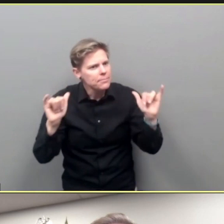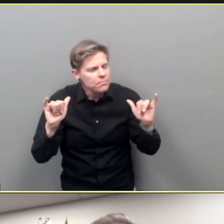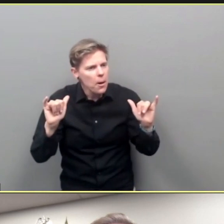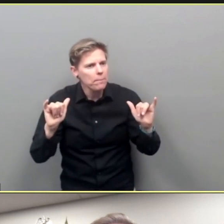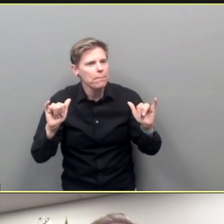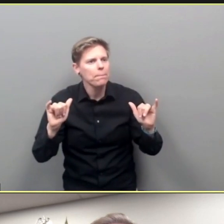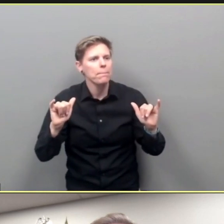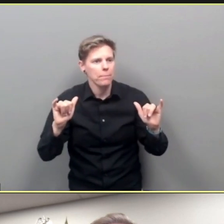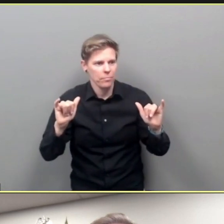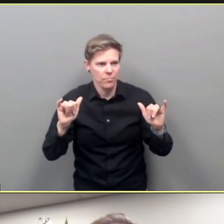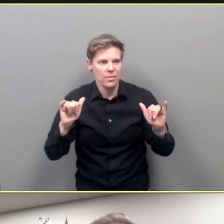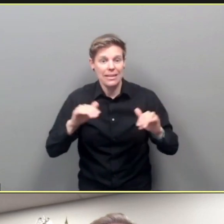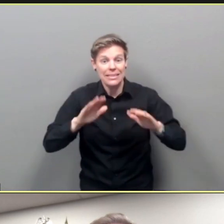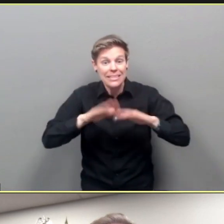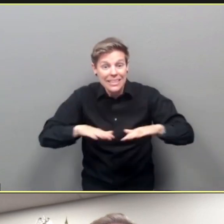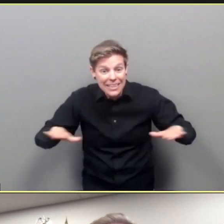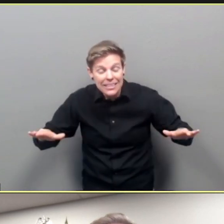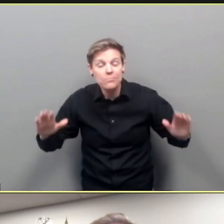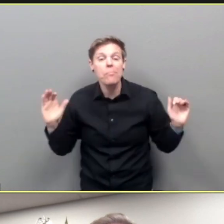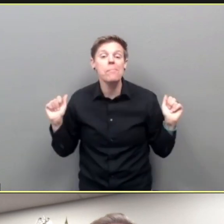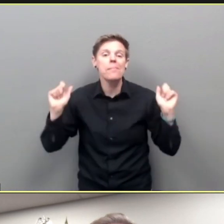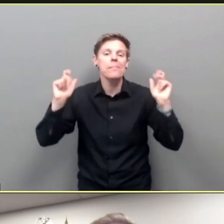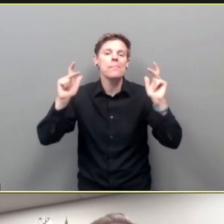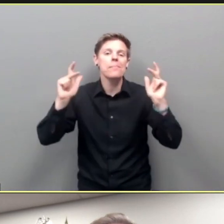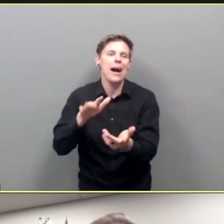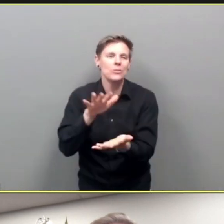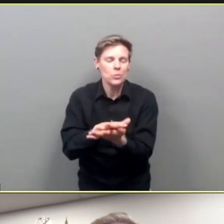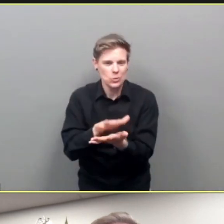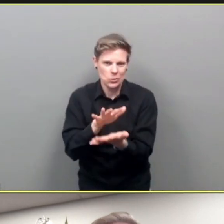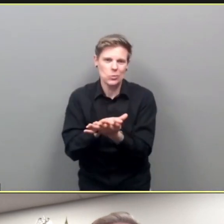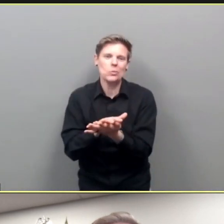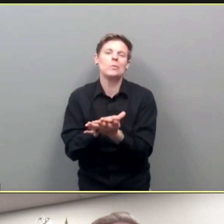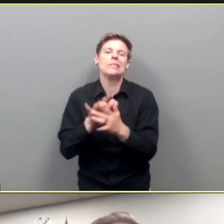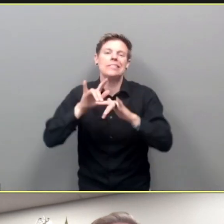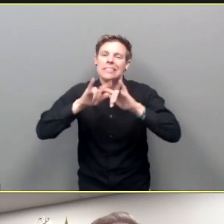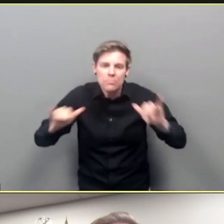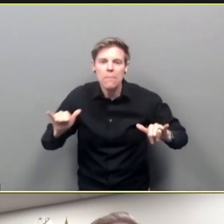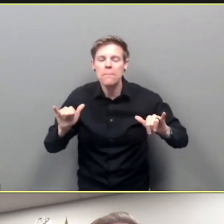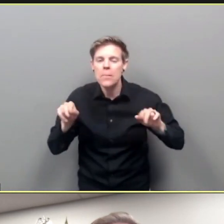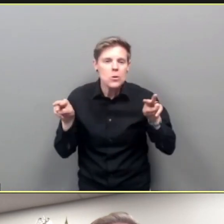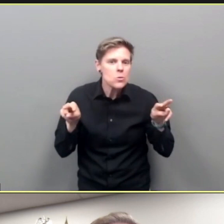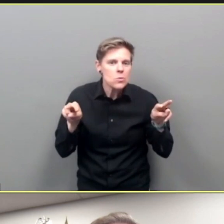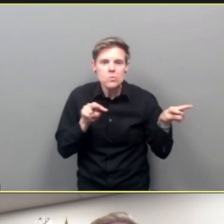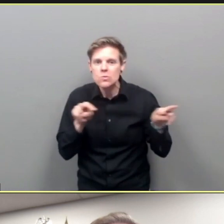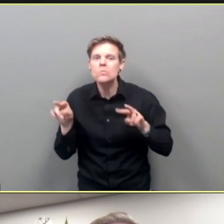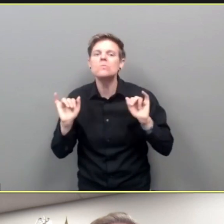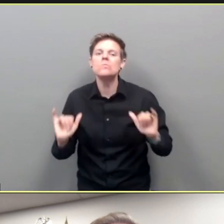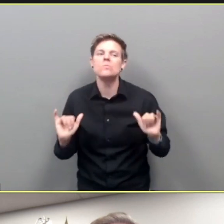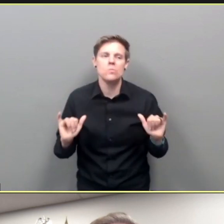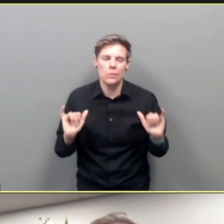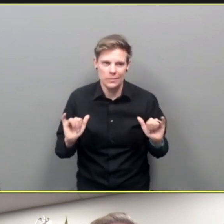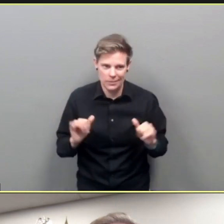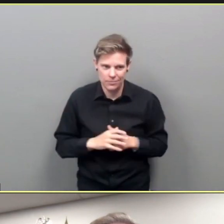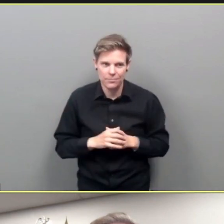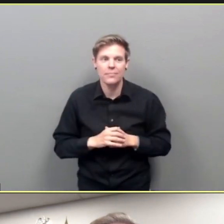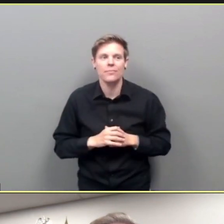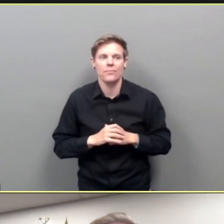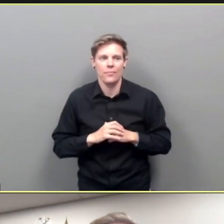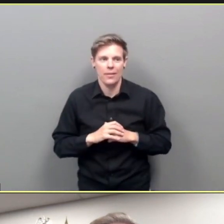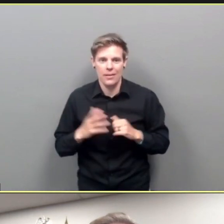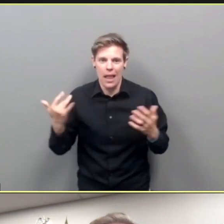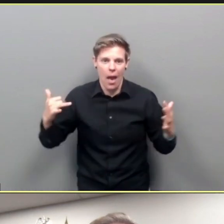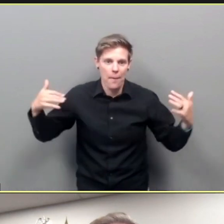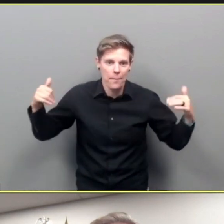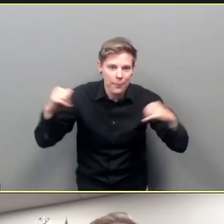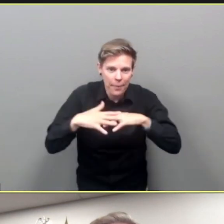bringing, when we do bring folks back together out in the community, which we've been doing now. And once